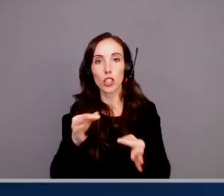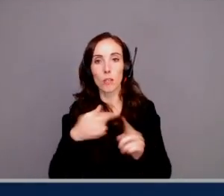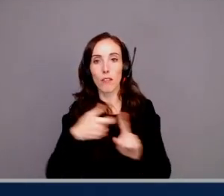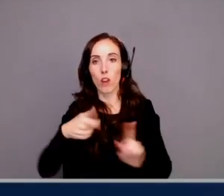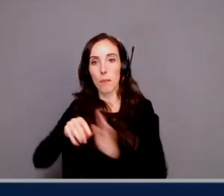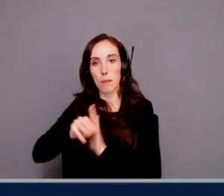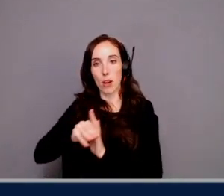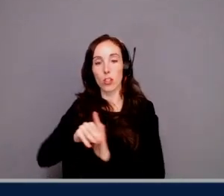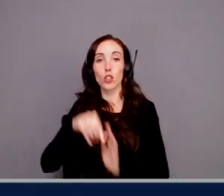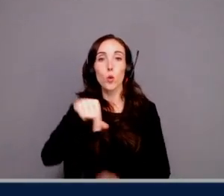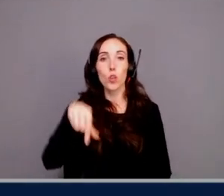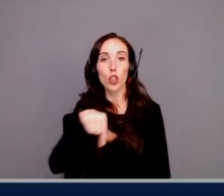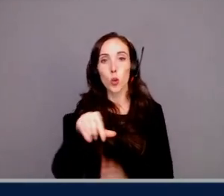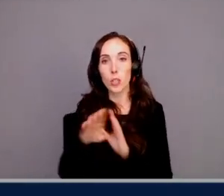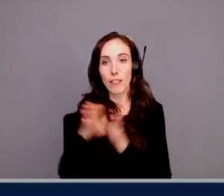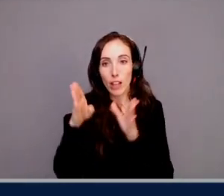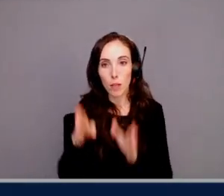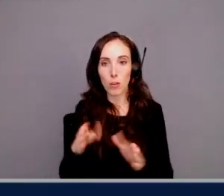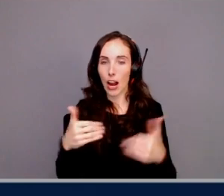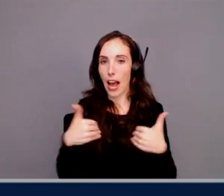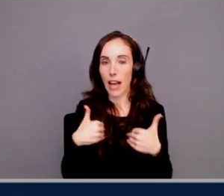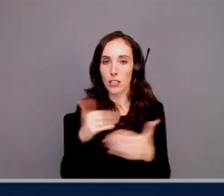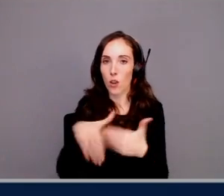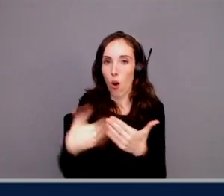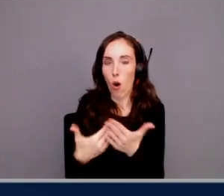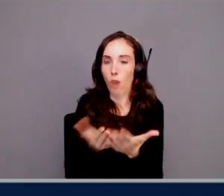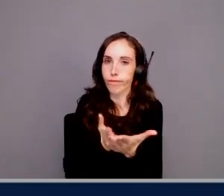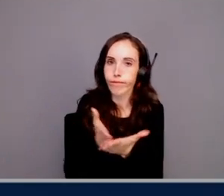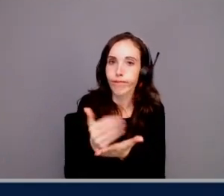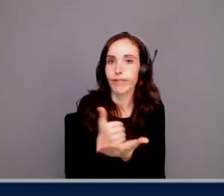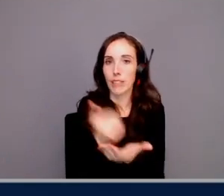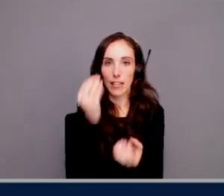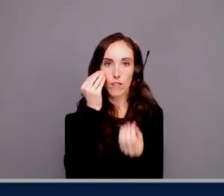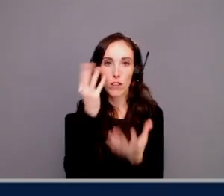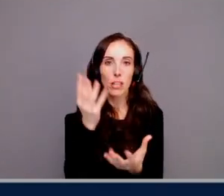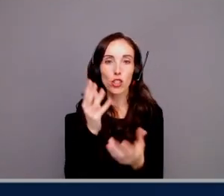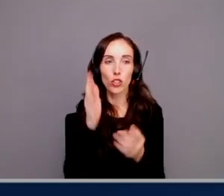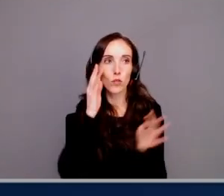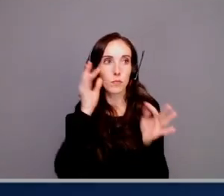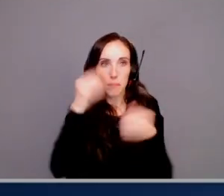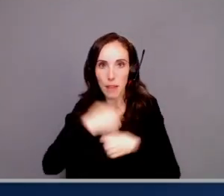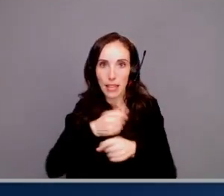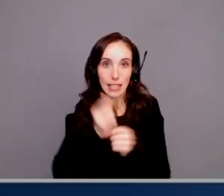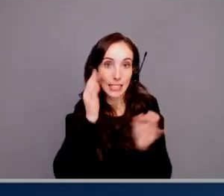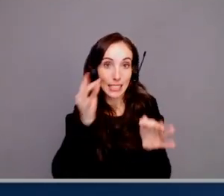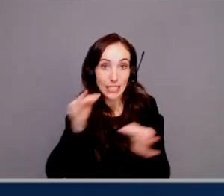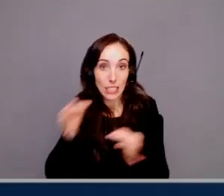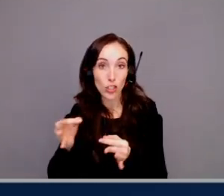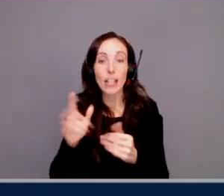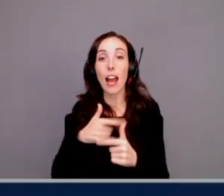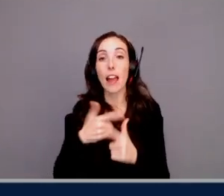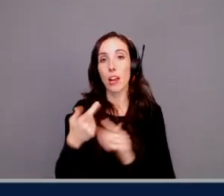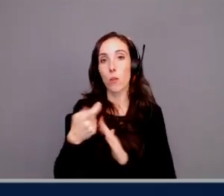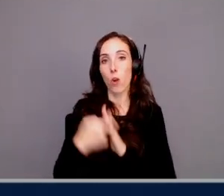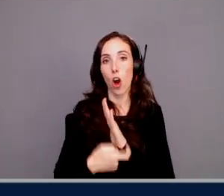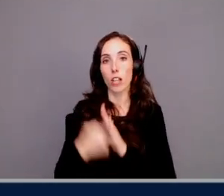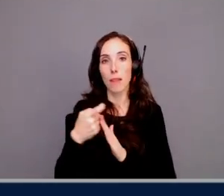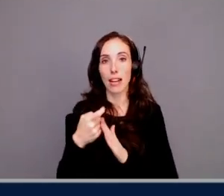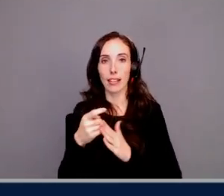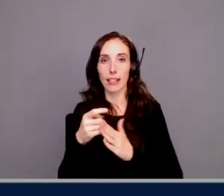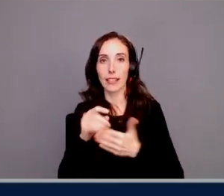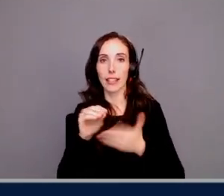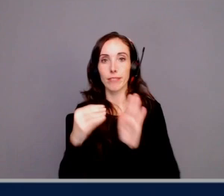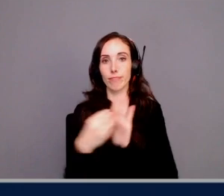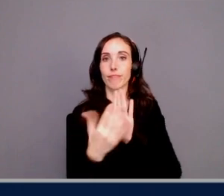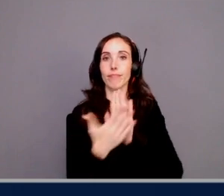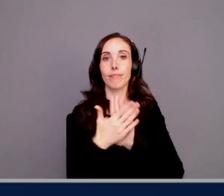developer has got the knobs, the bells and whistles to understand what it is, and then you have and it automatically puts the severity based on what you're